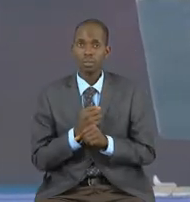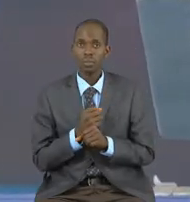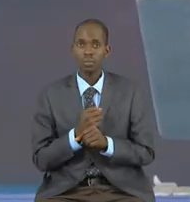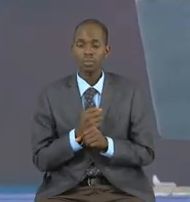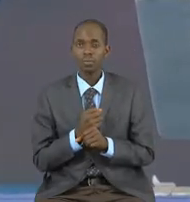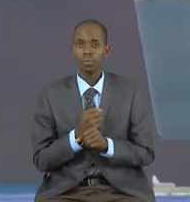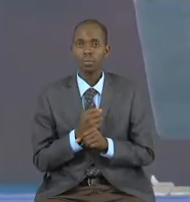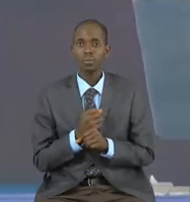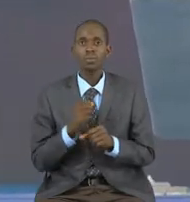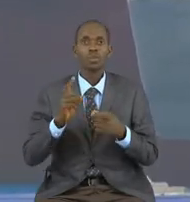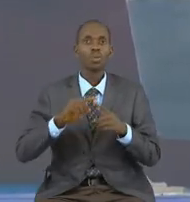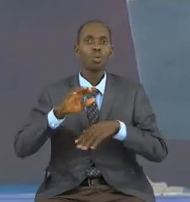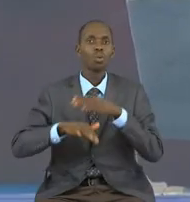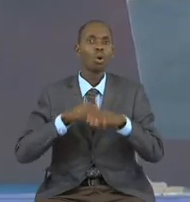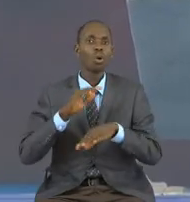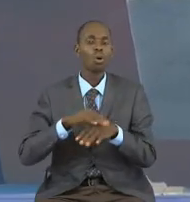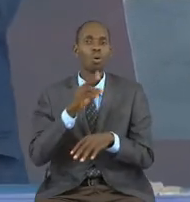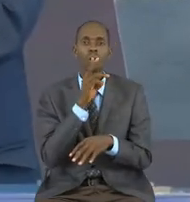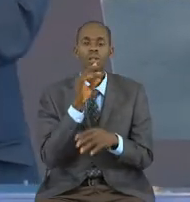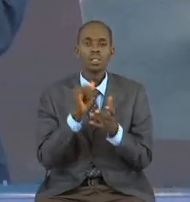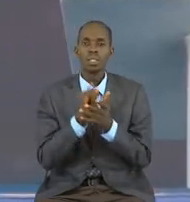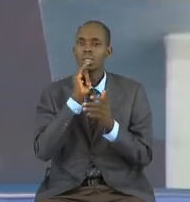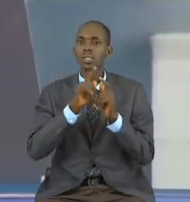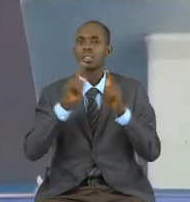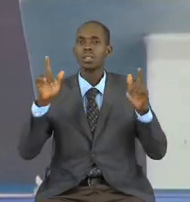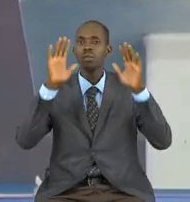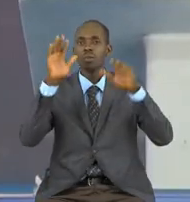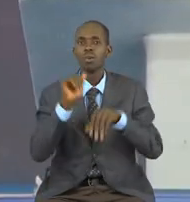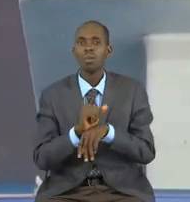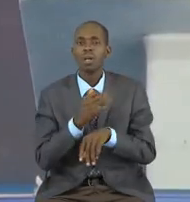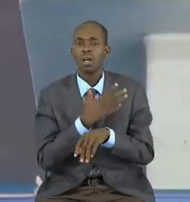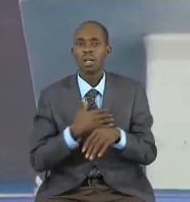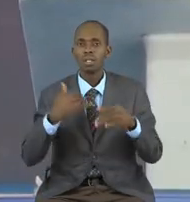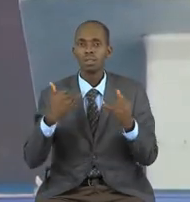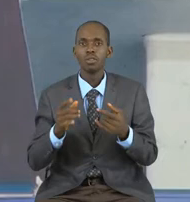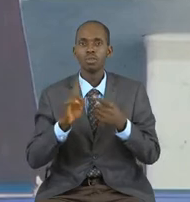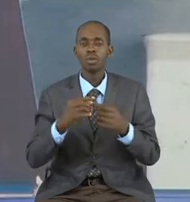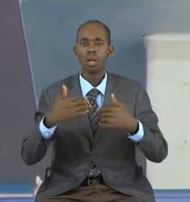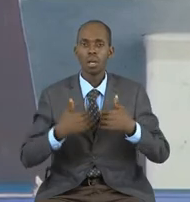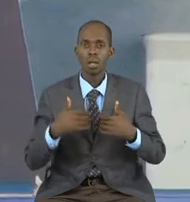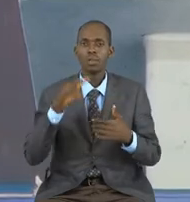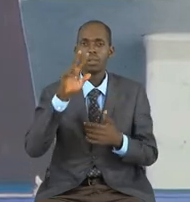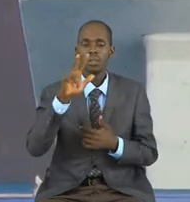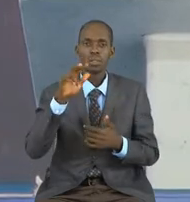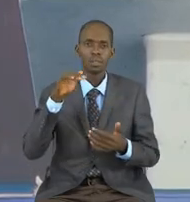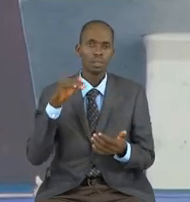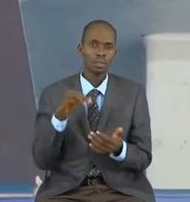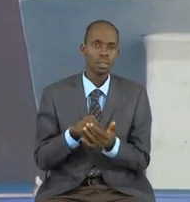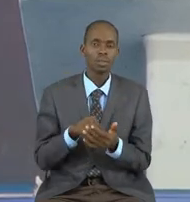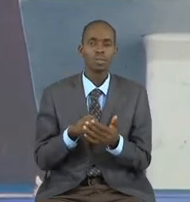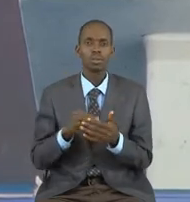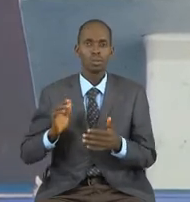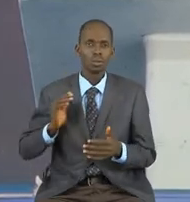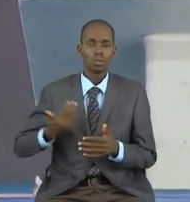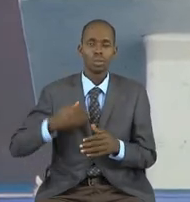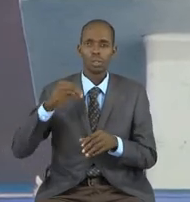miracle. To walk on the water, that's a great miracle. Now to have 3,000 souls in one message.